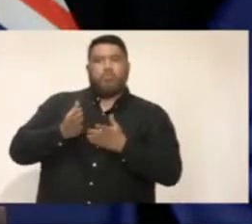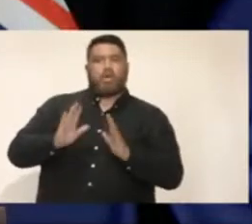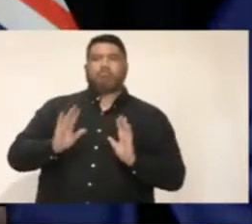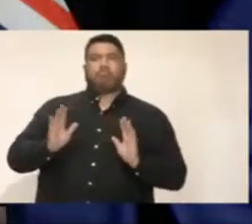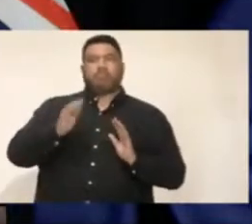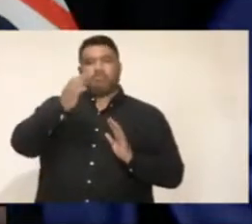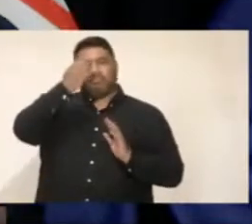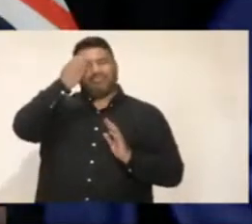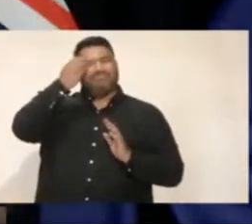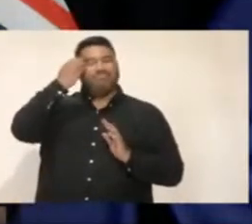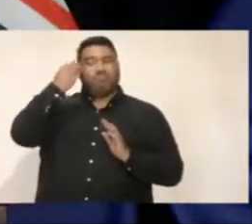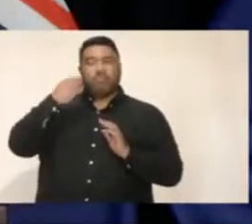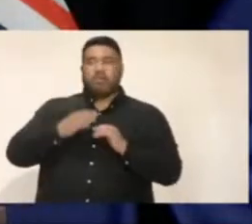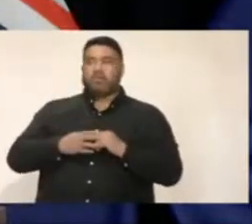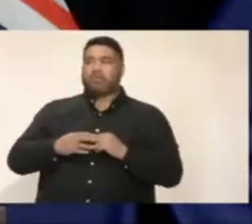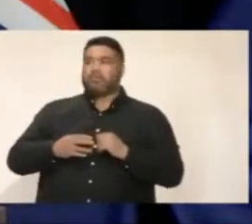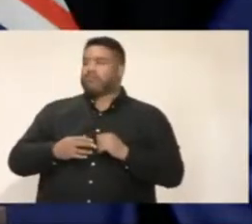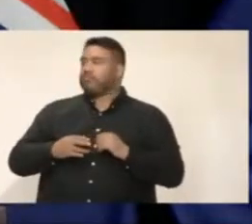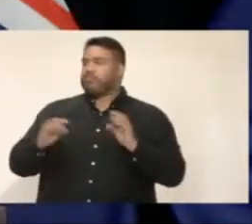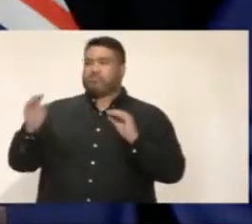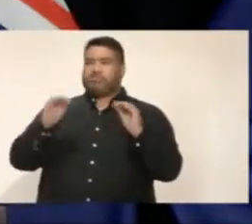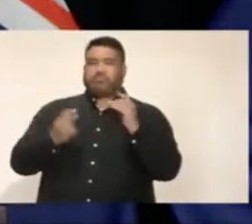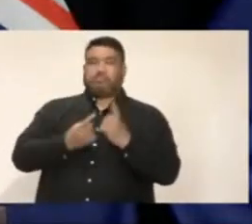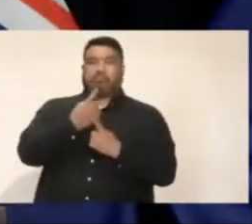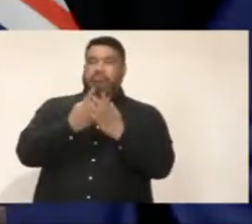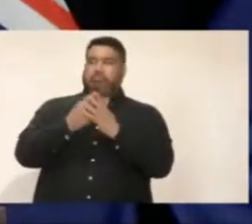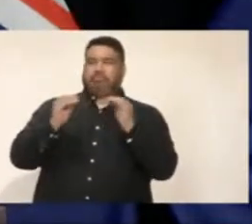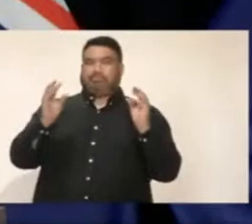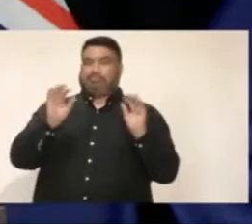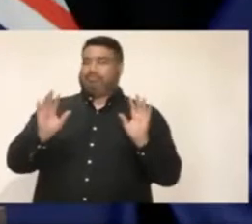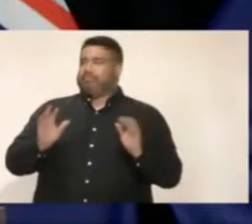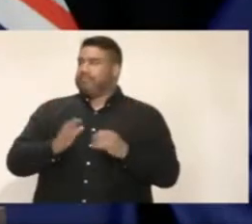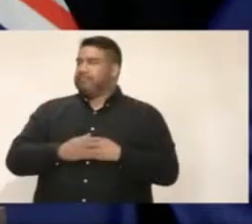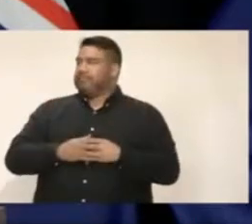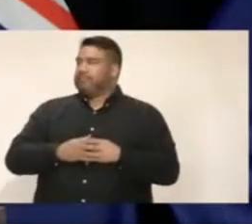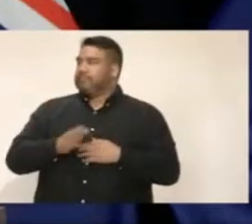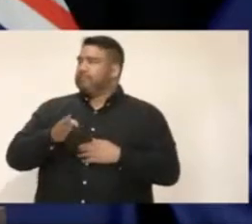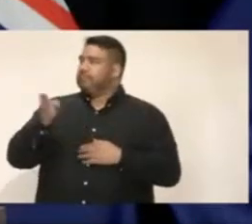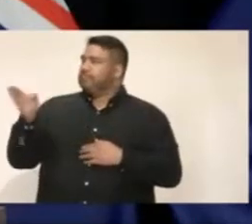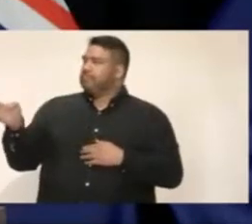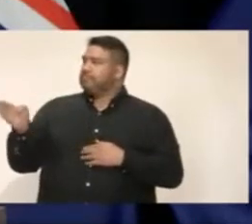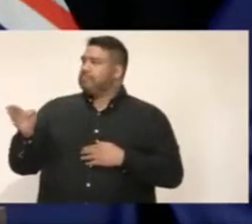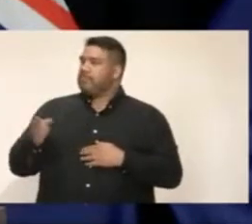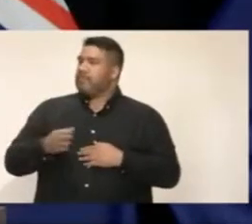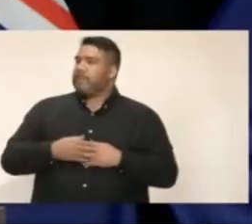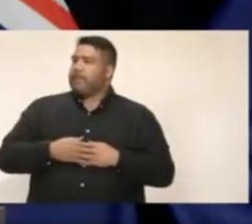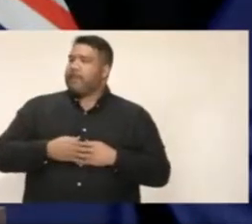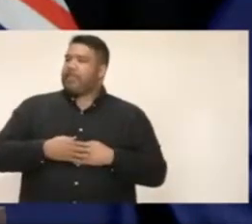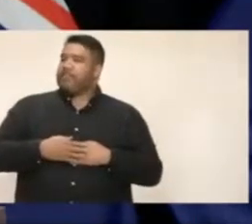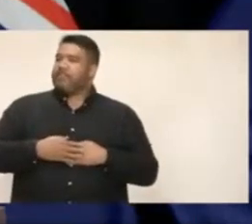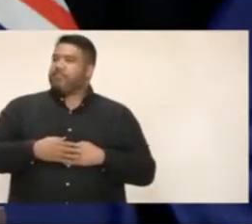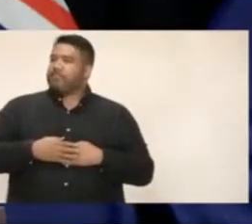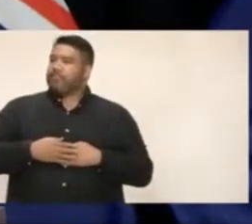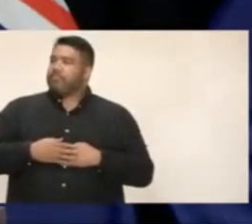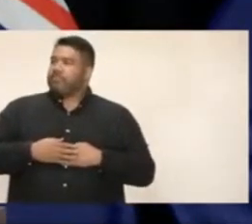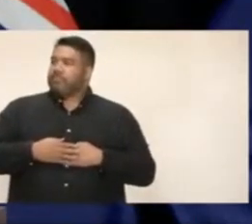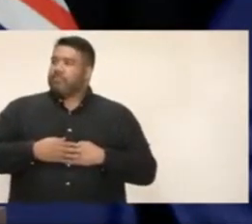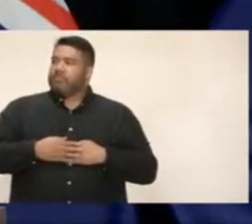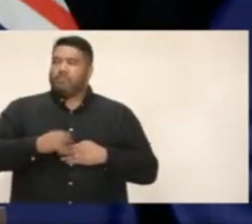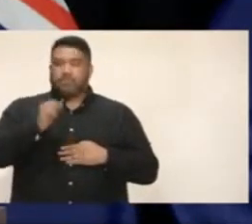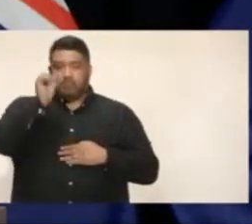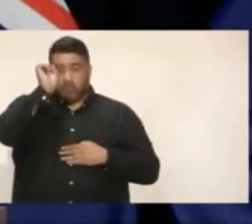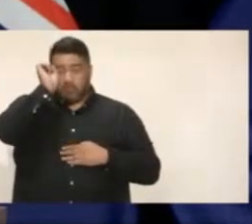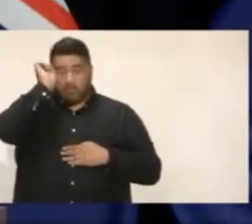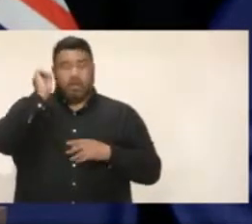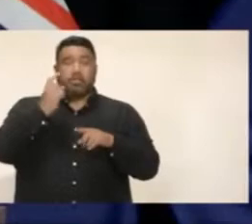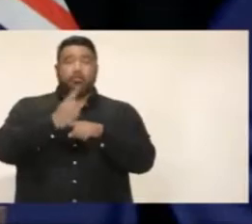regard. Yeah. So it's been 2 weeks since the Health Minister said that the rules were going to be coming out regarding testing and isolation for aircrew.